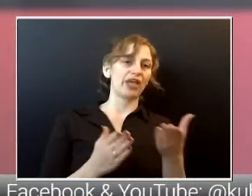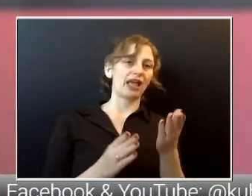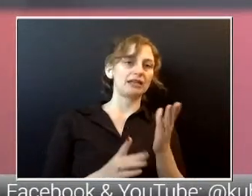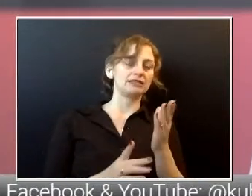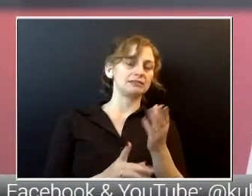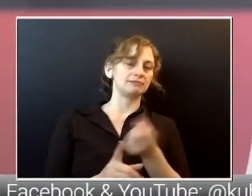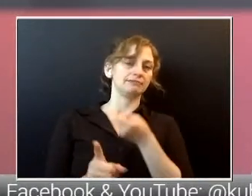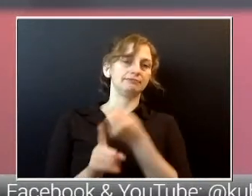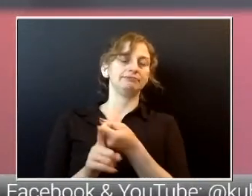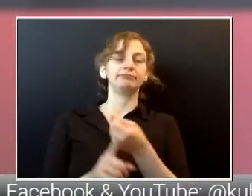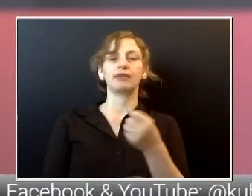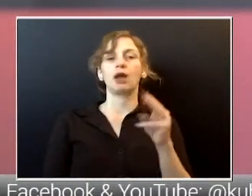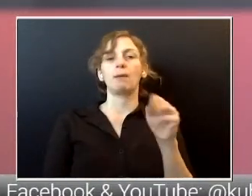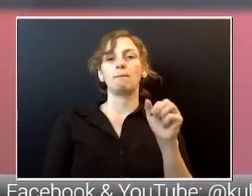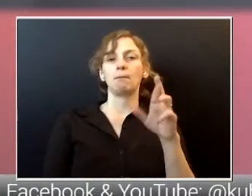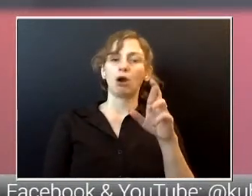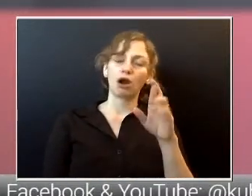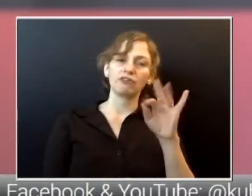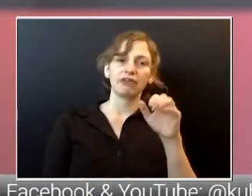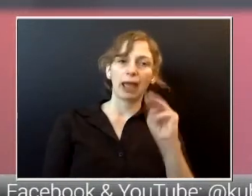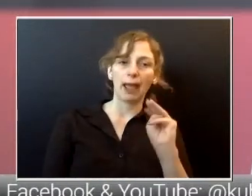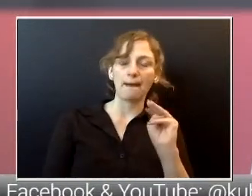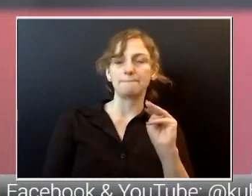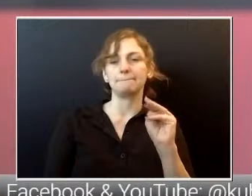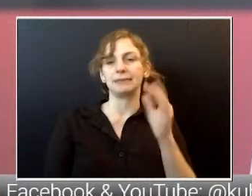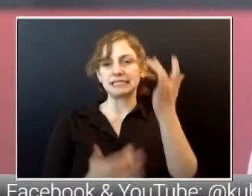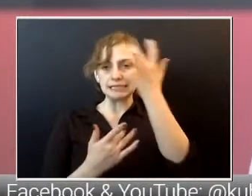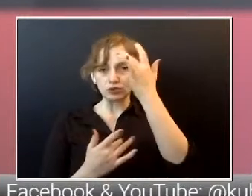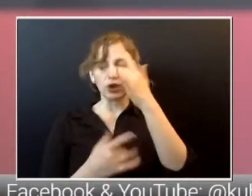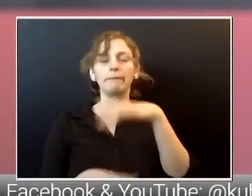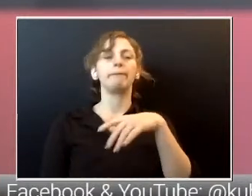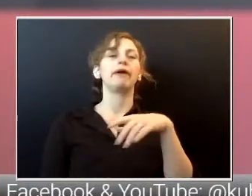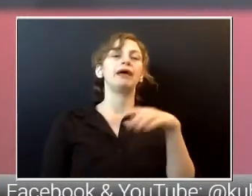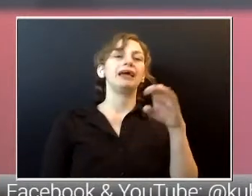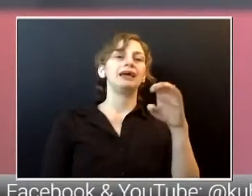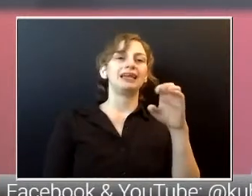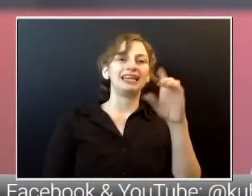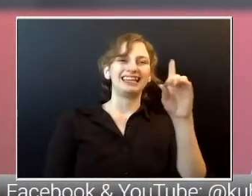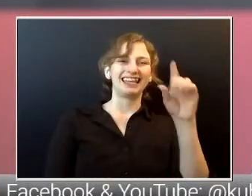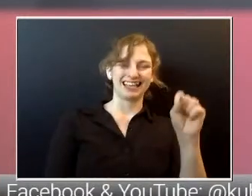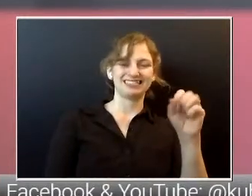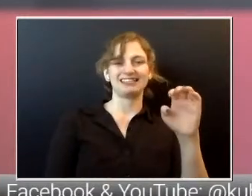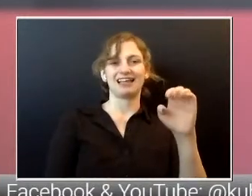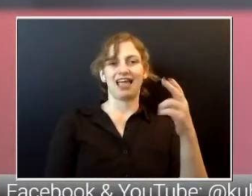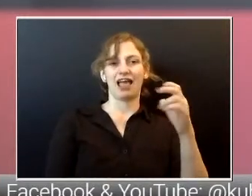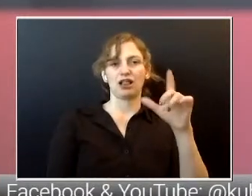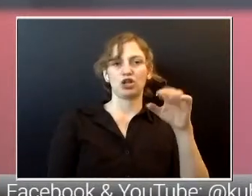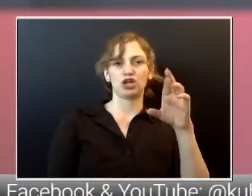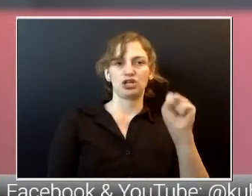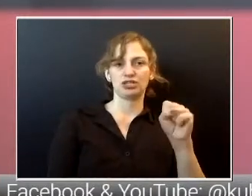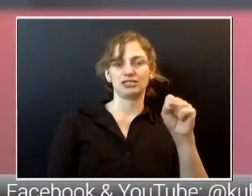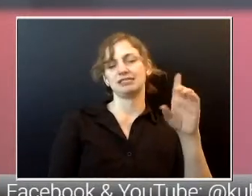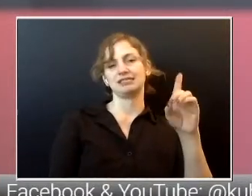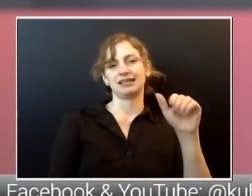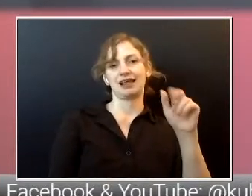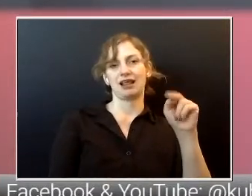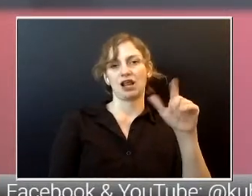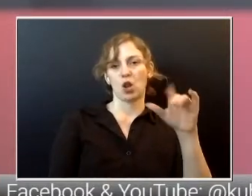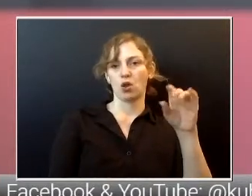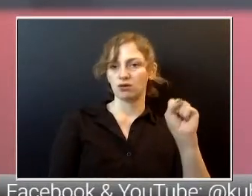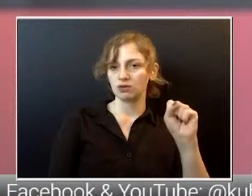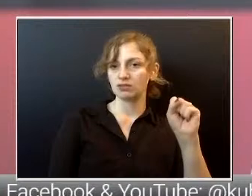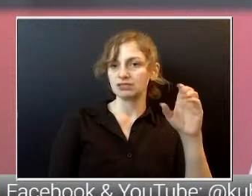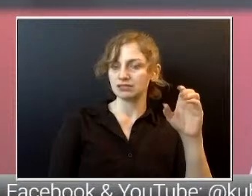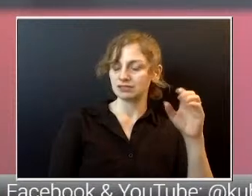one Ehlers-Danlos syndrome. And these are all situations where the aortic wall is weak. So those are